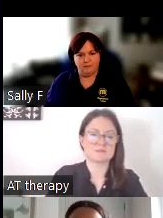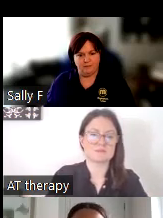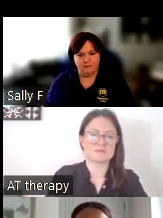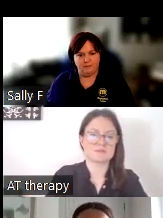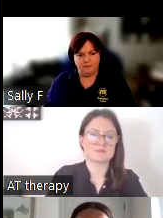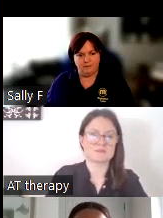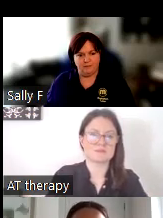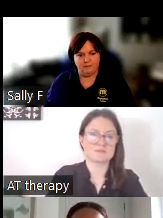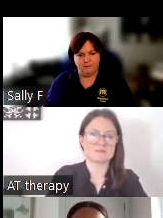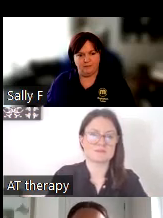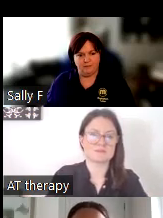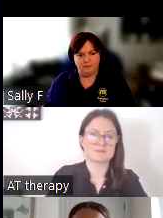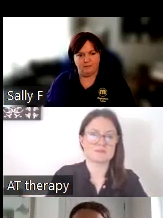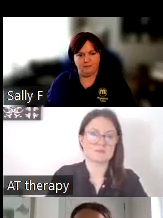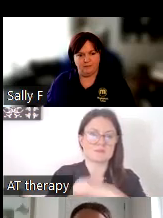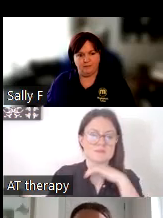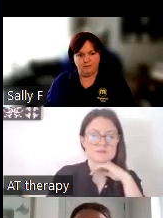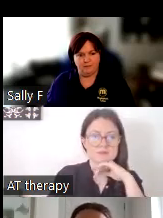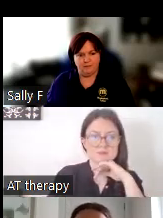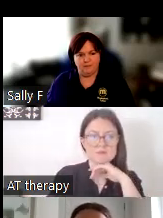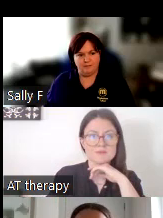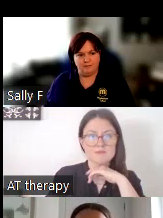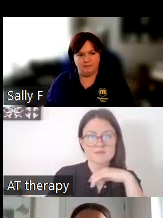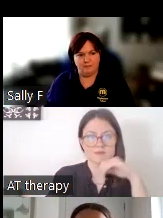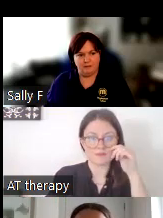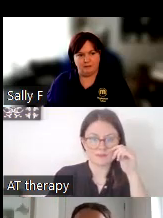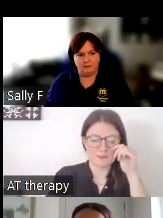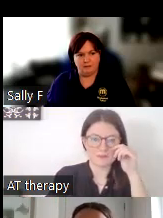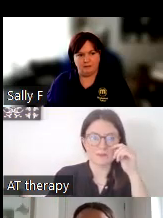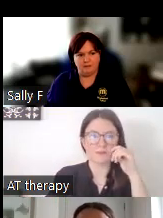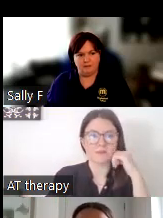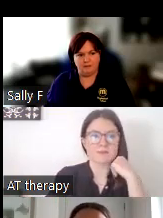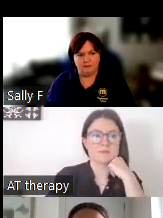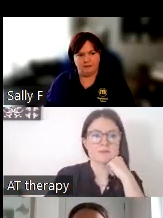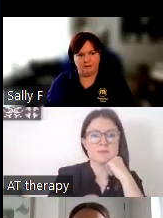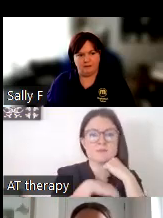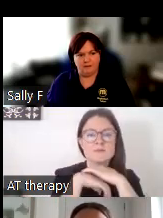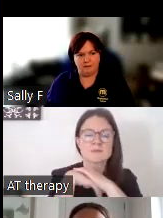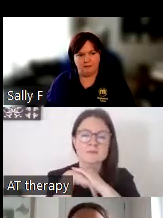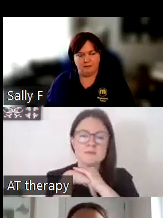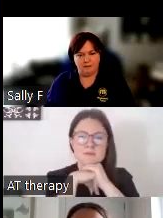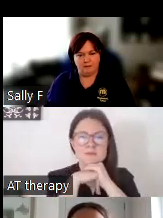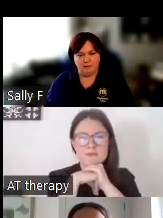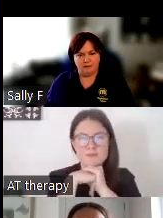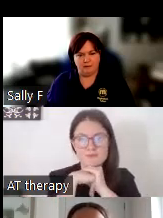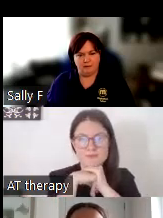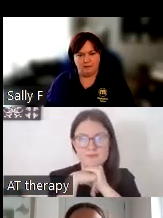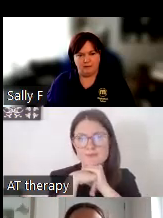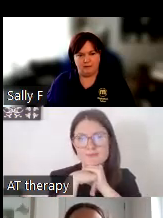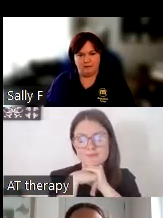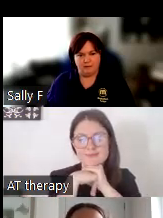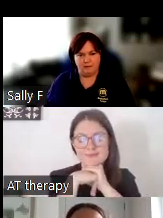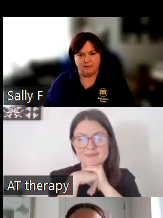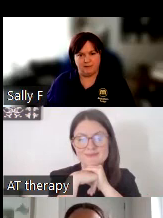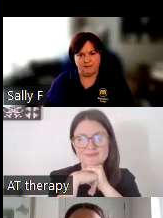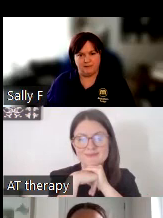there, another way I'd introduce signing is to support the class around the class topic of that term or of that week. So